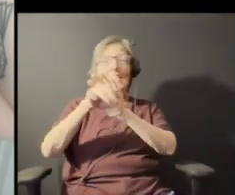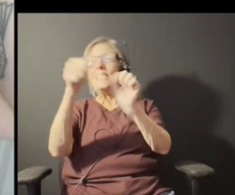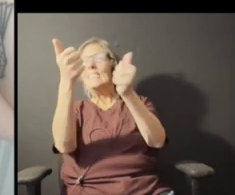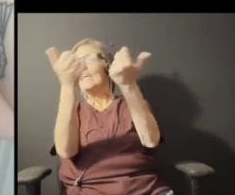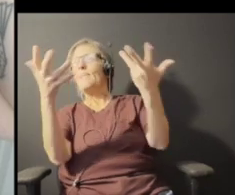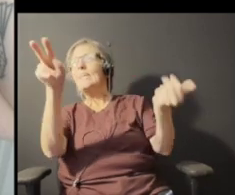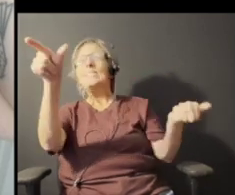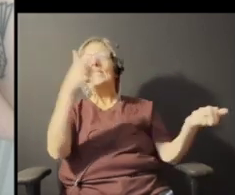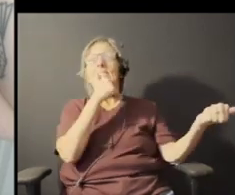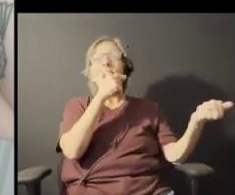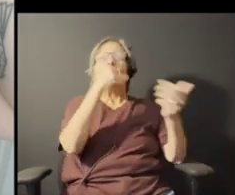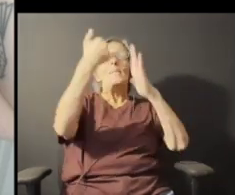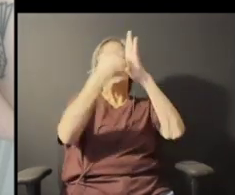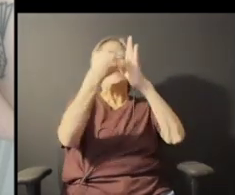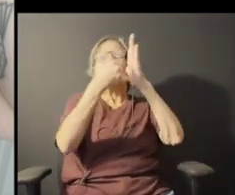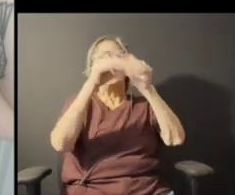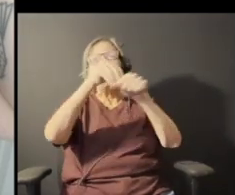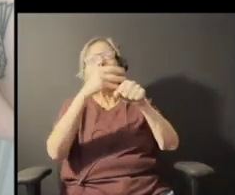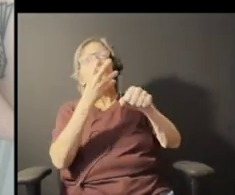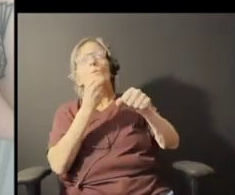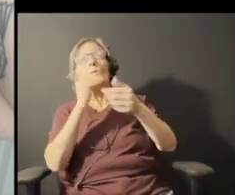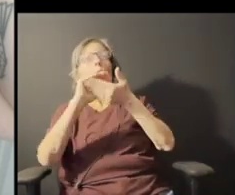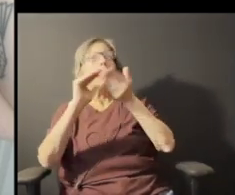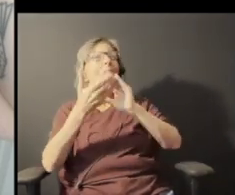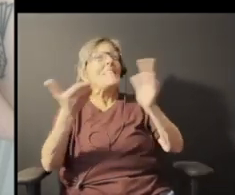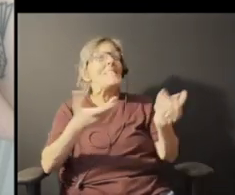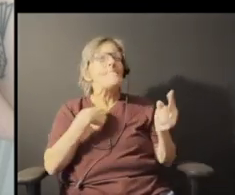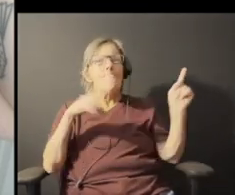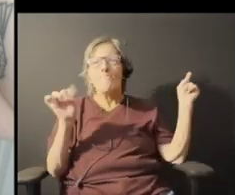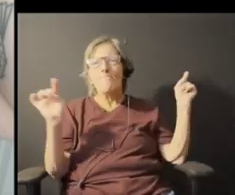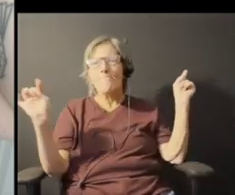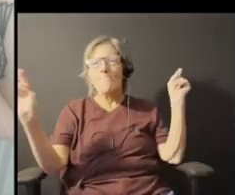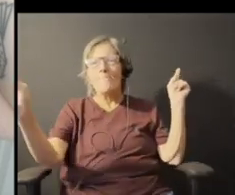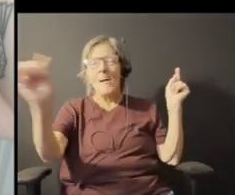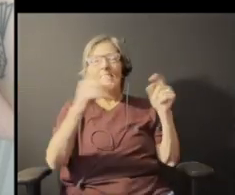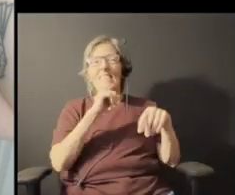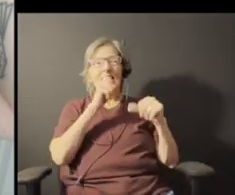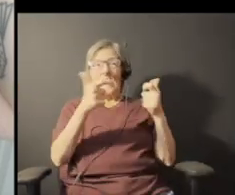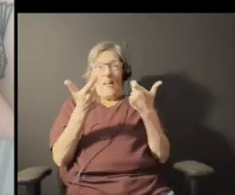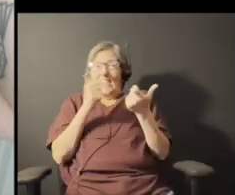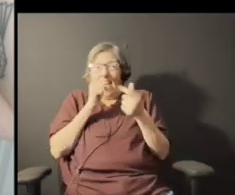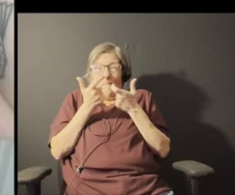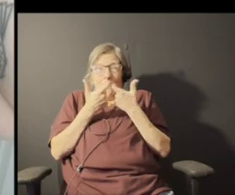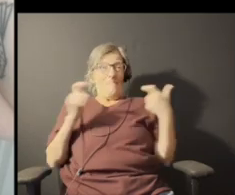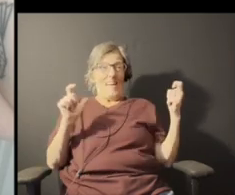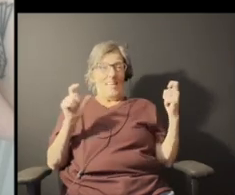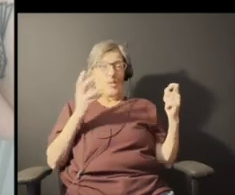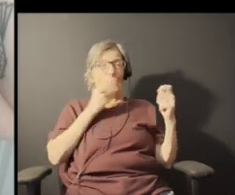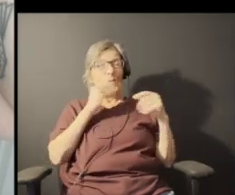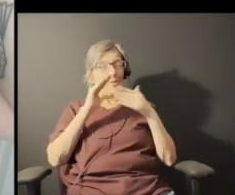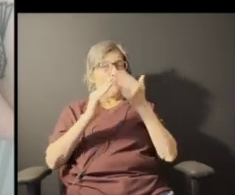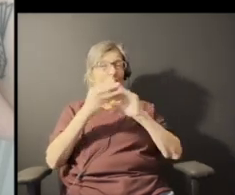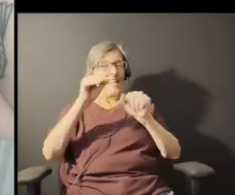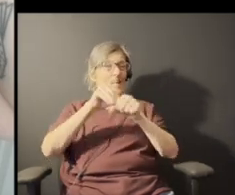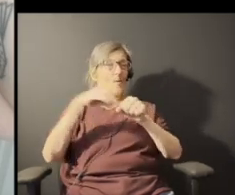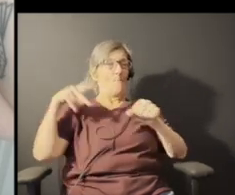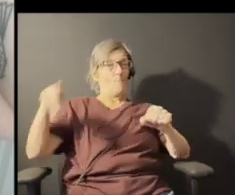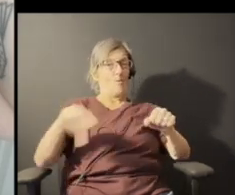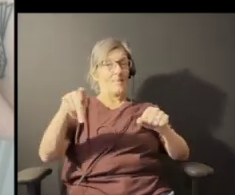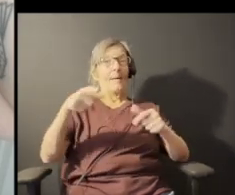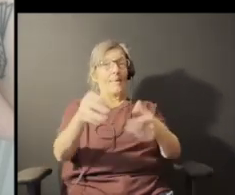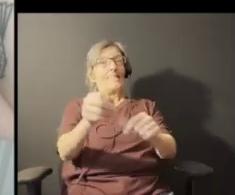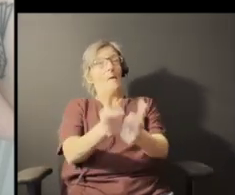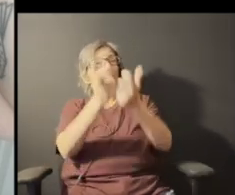like anything like artsy within the Jewish community here? Because there isn't a big one here, but it's so much bigger